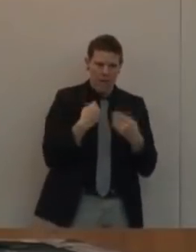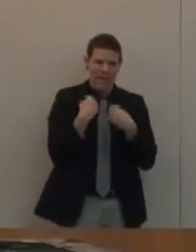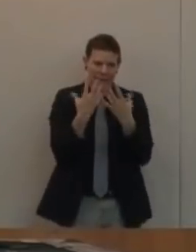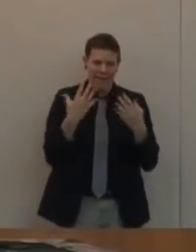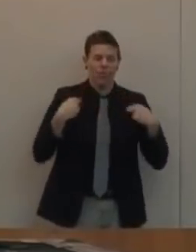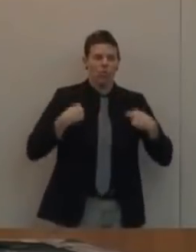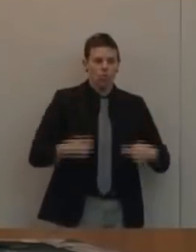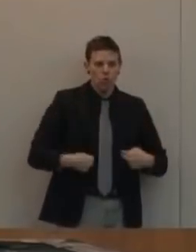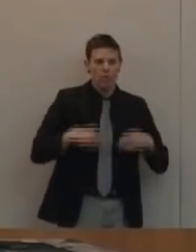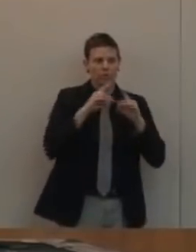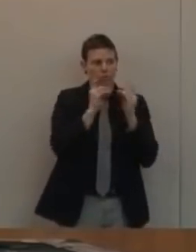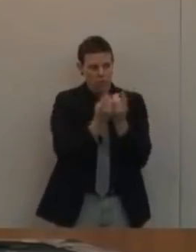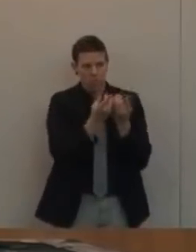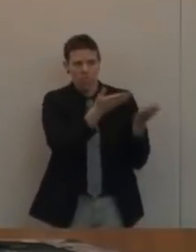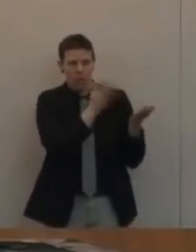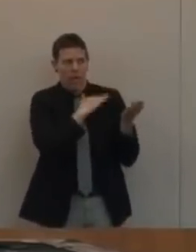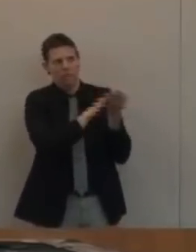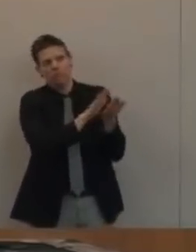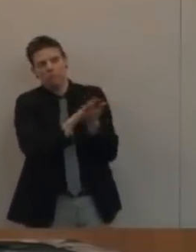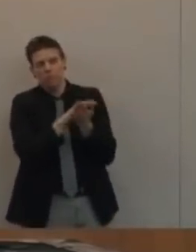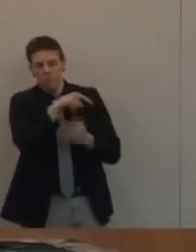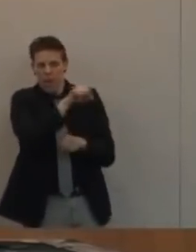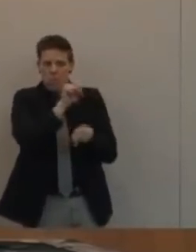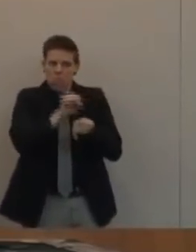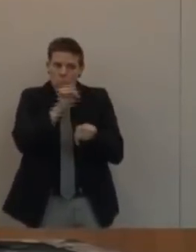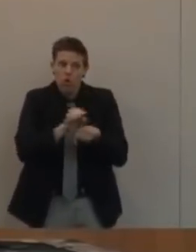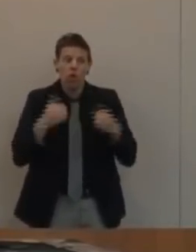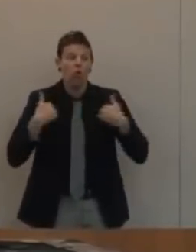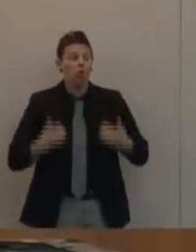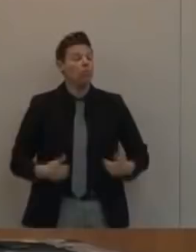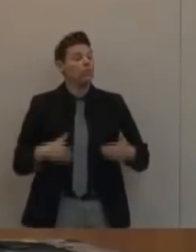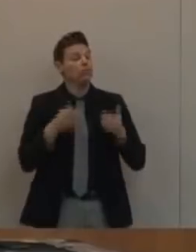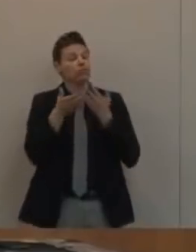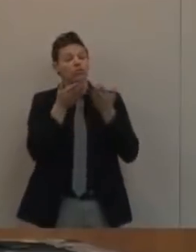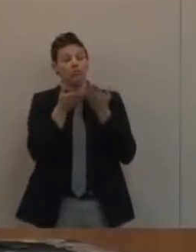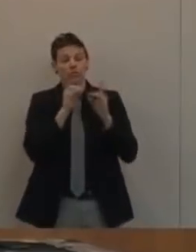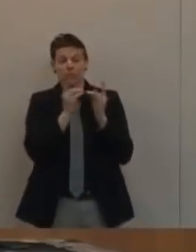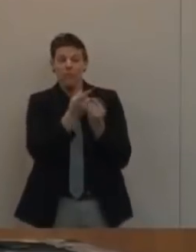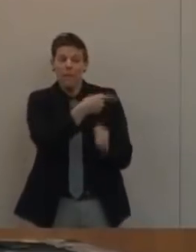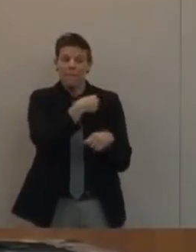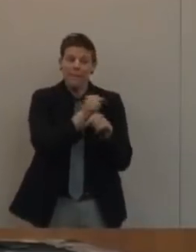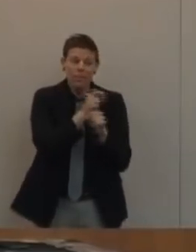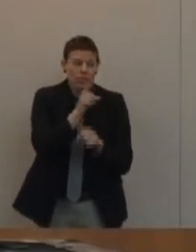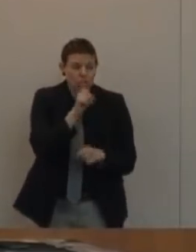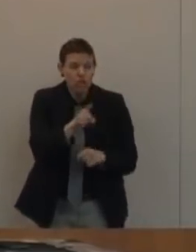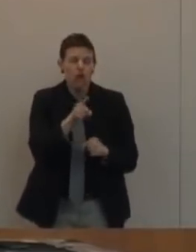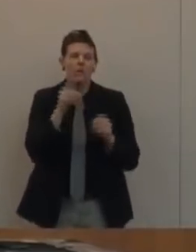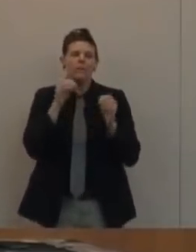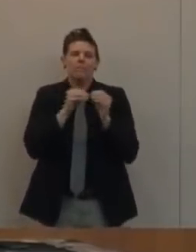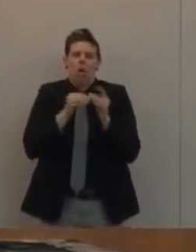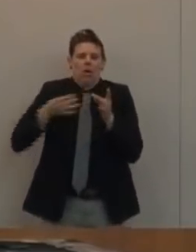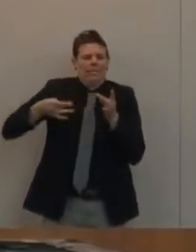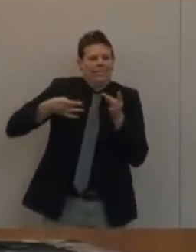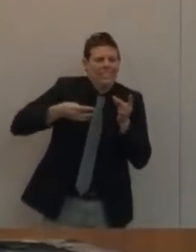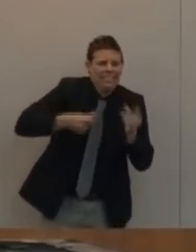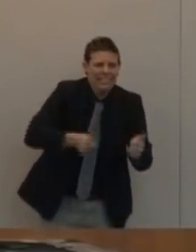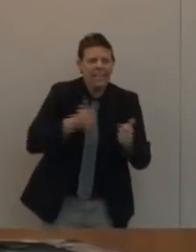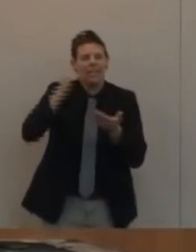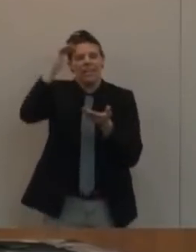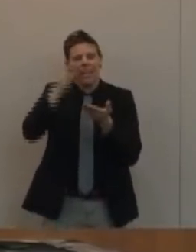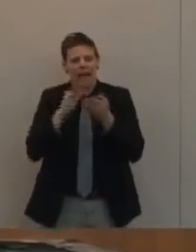out, to those workers who are showing up, who are making sure it's easier to access all of their